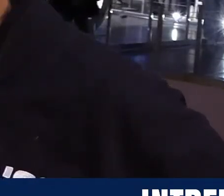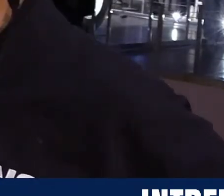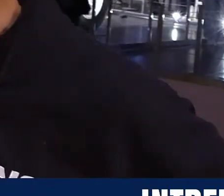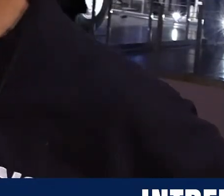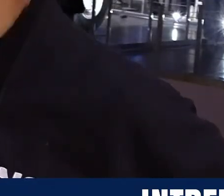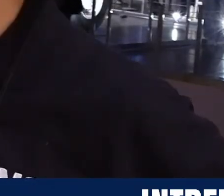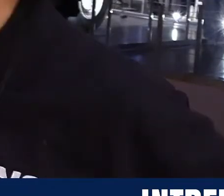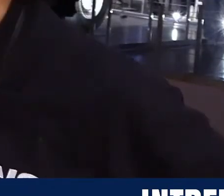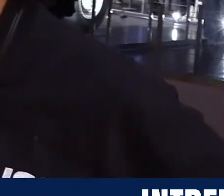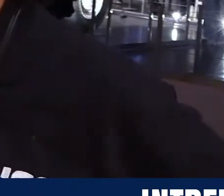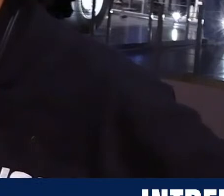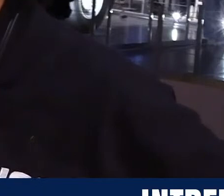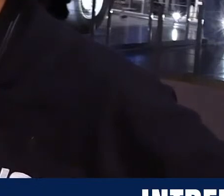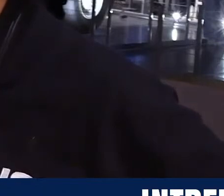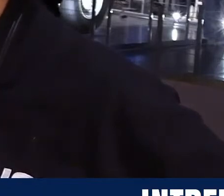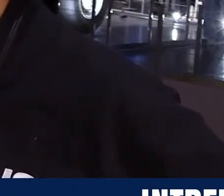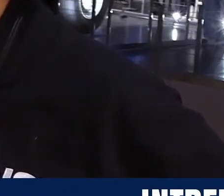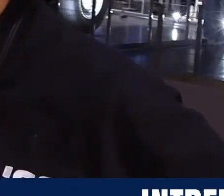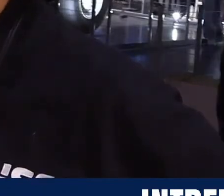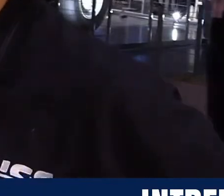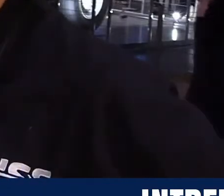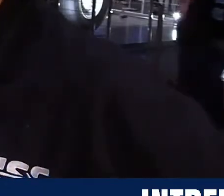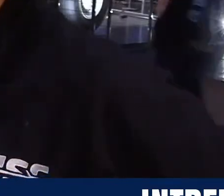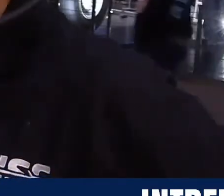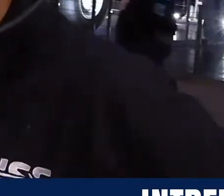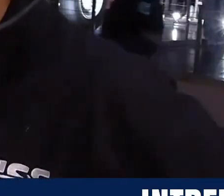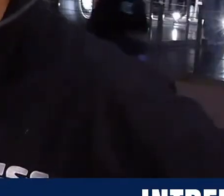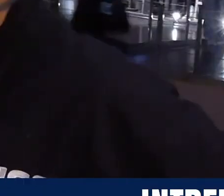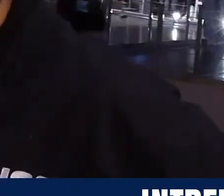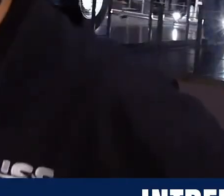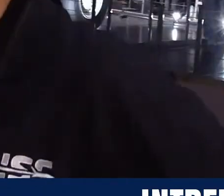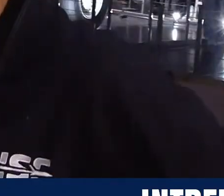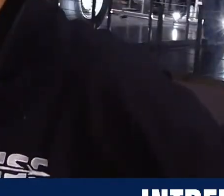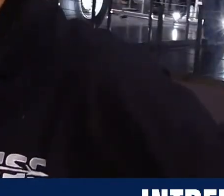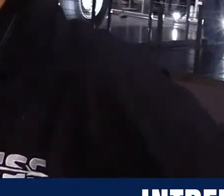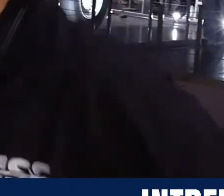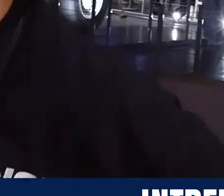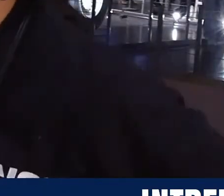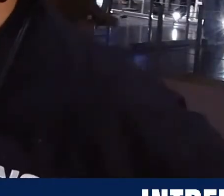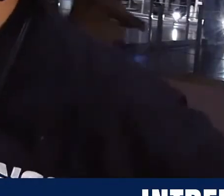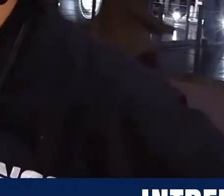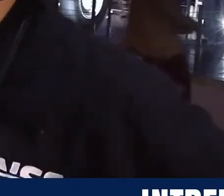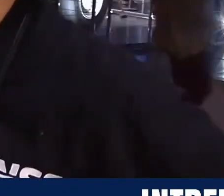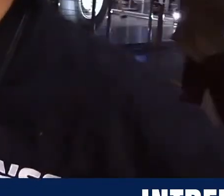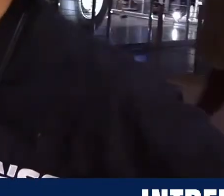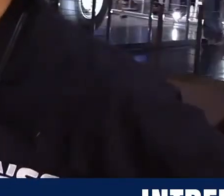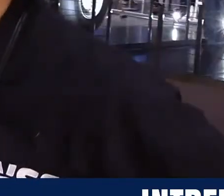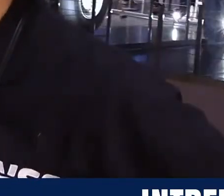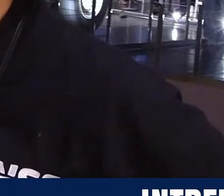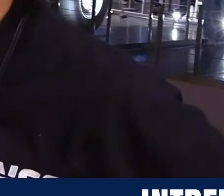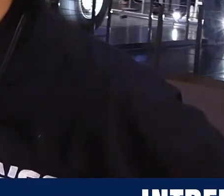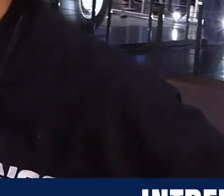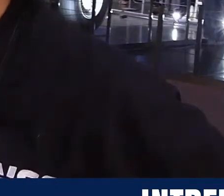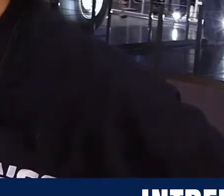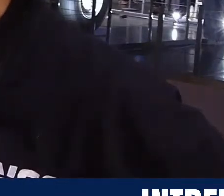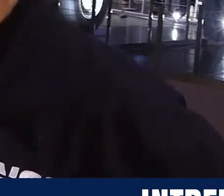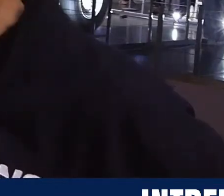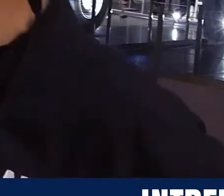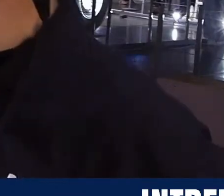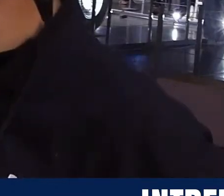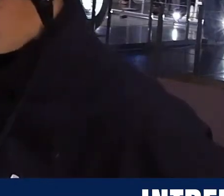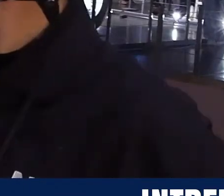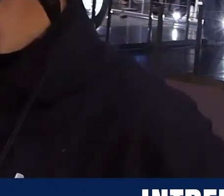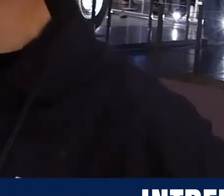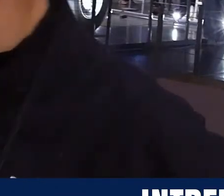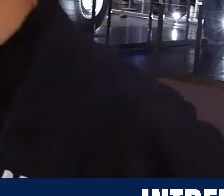evening. They pushed it back towards the end of the window, but competing with Falcon Heavy, tough act to compete against. But thank y'all so much for hanging